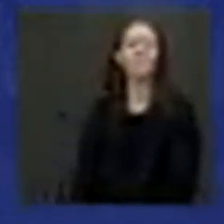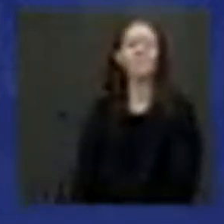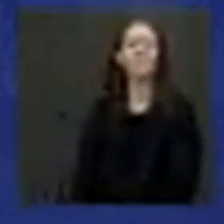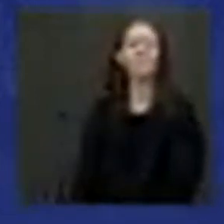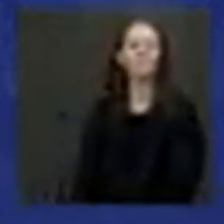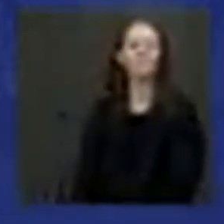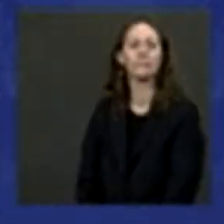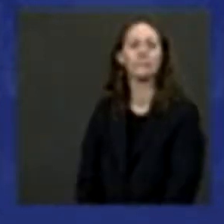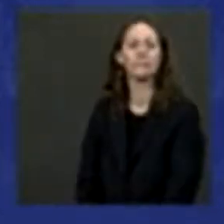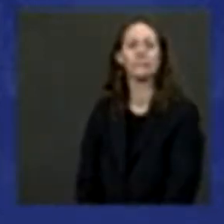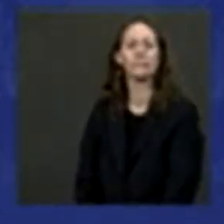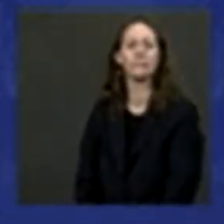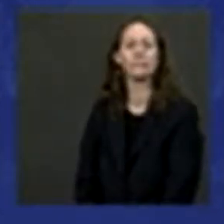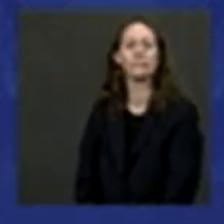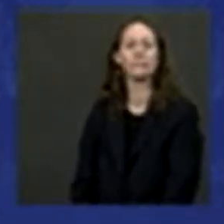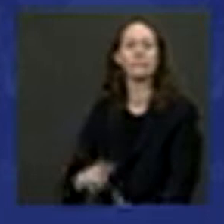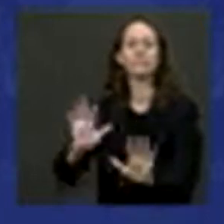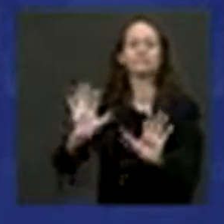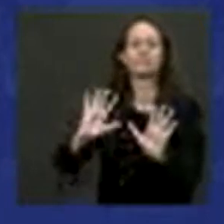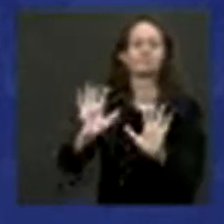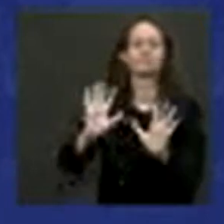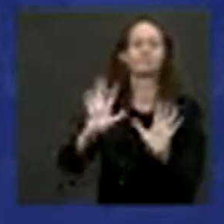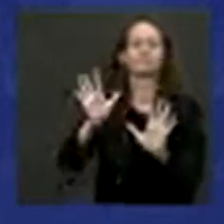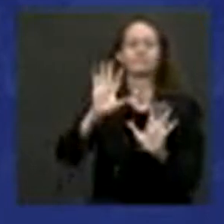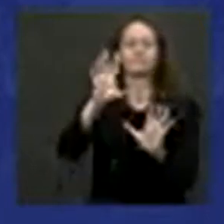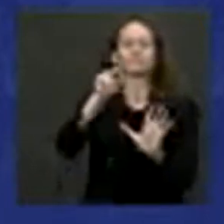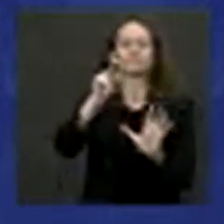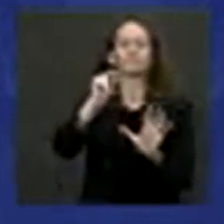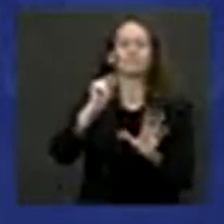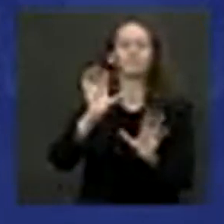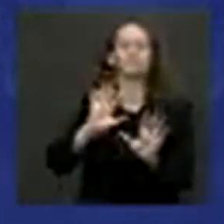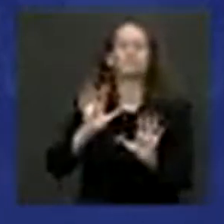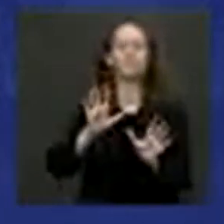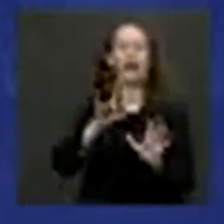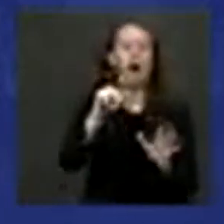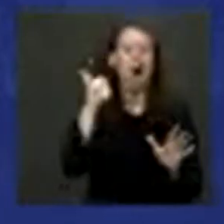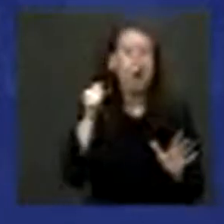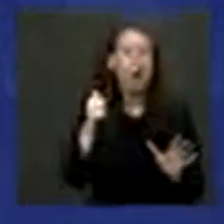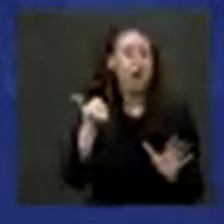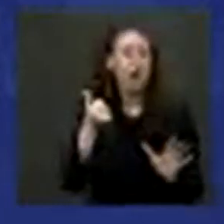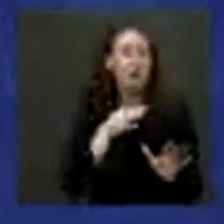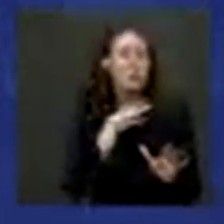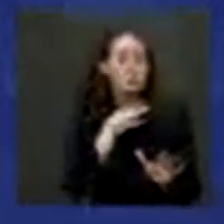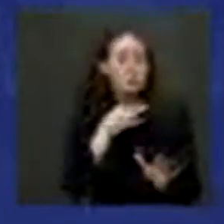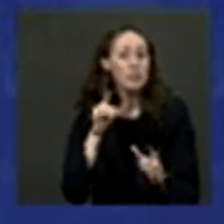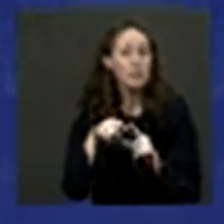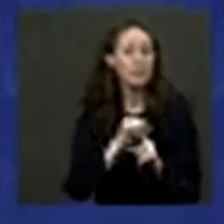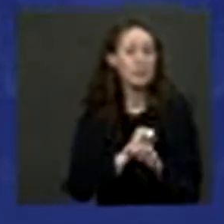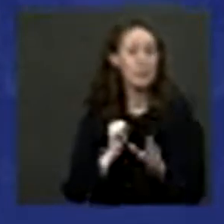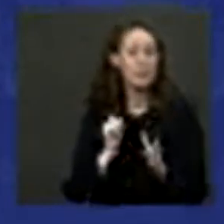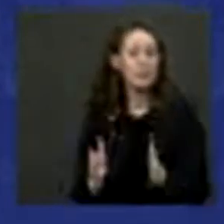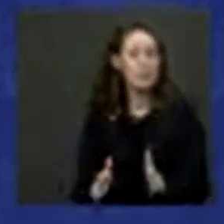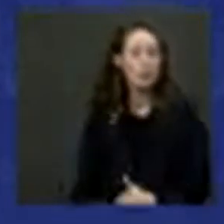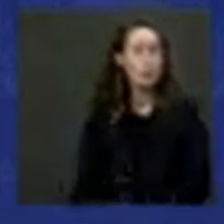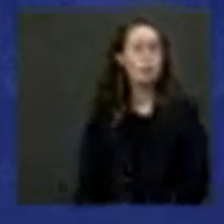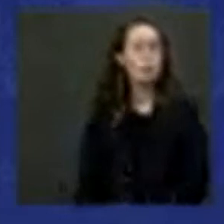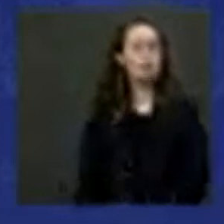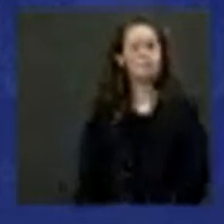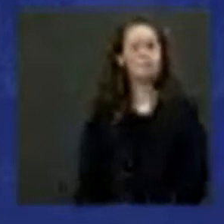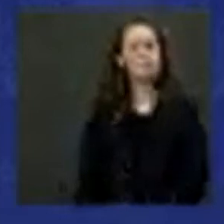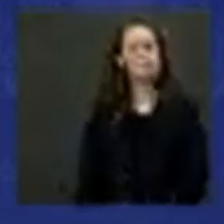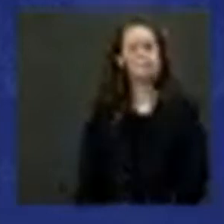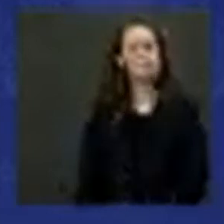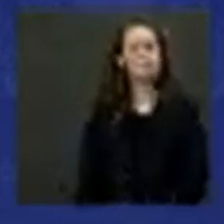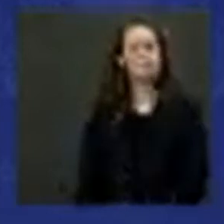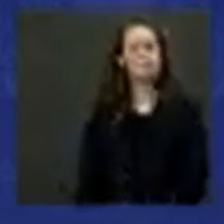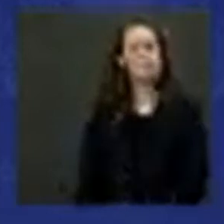know you don't want to comment on other senators' positions in the negotiations, but what do you think the size of the reconciliation package